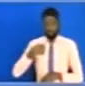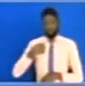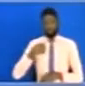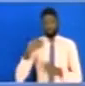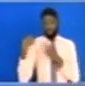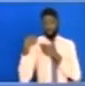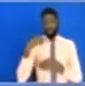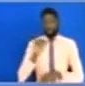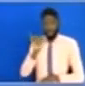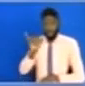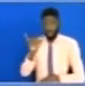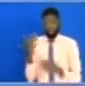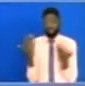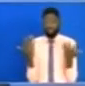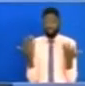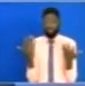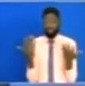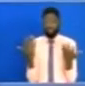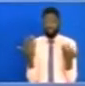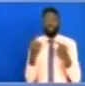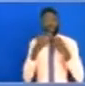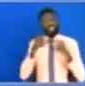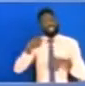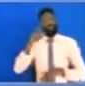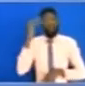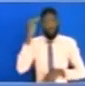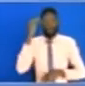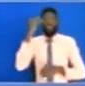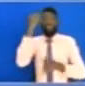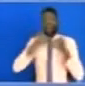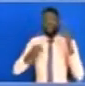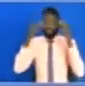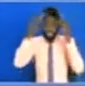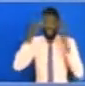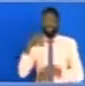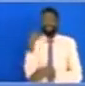So, but you know, the buck stops with the boss.